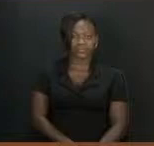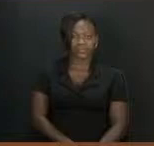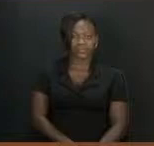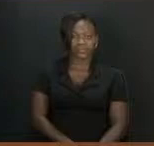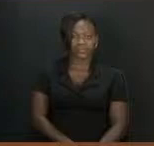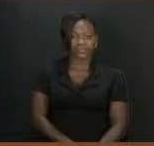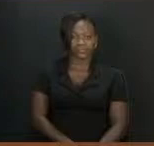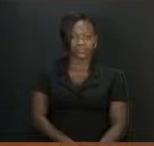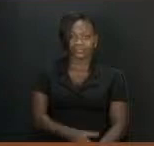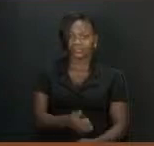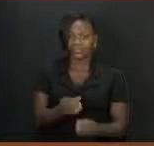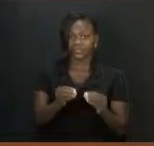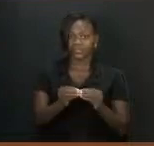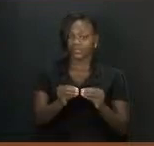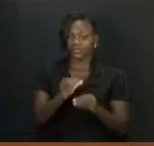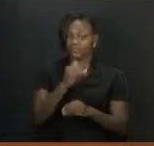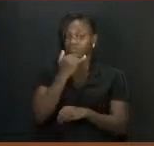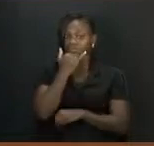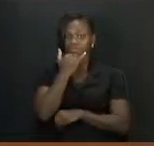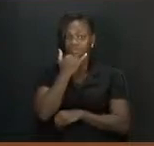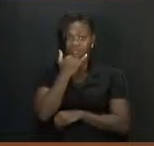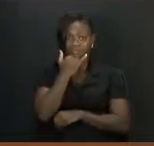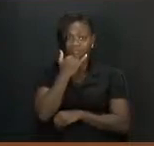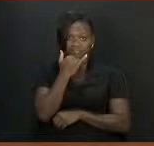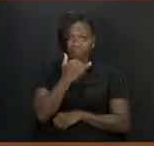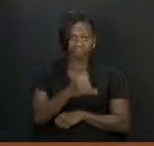Any further correction?